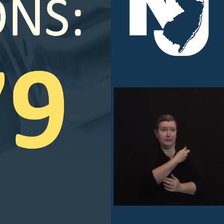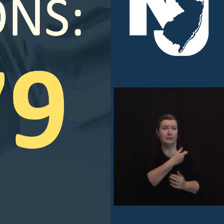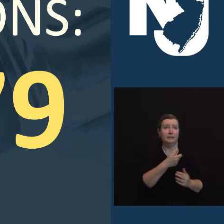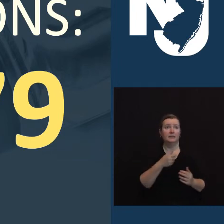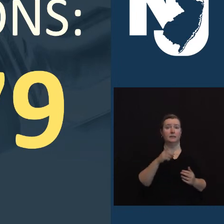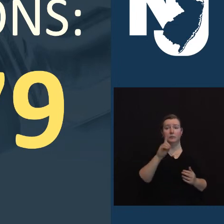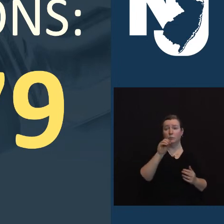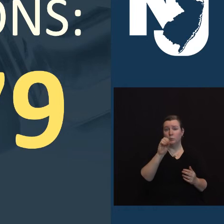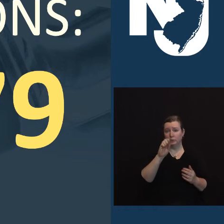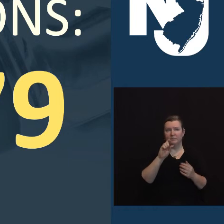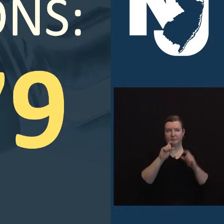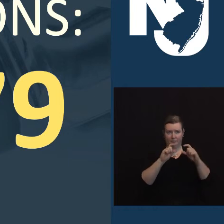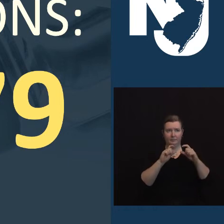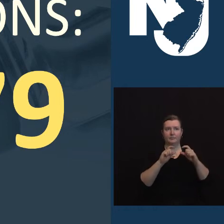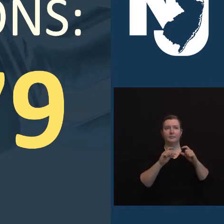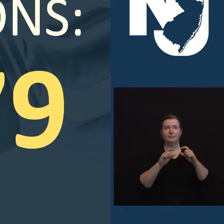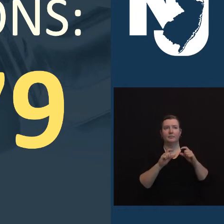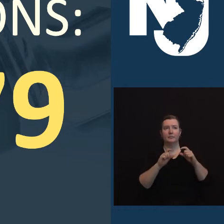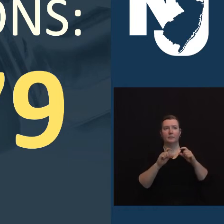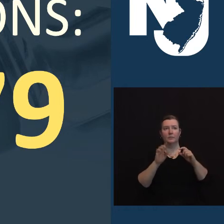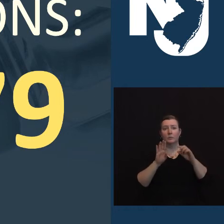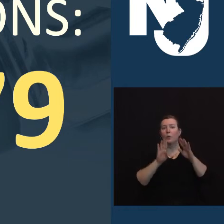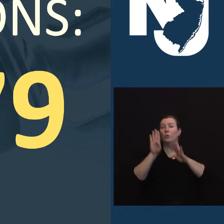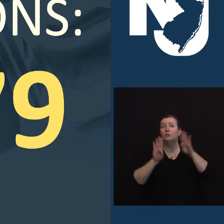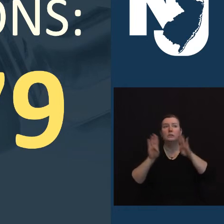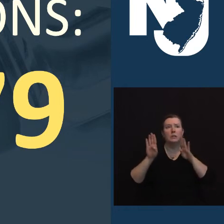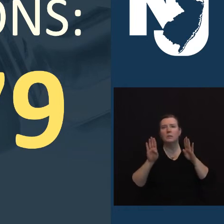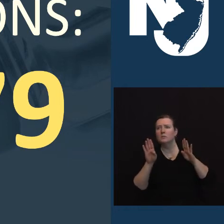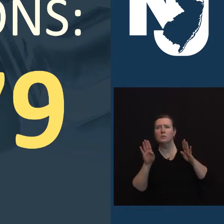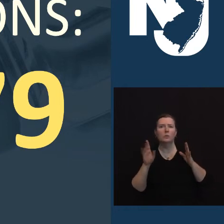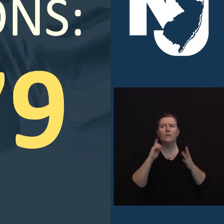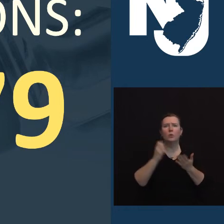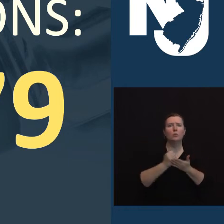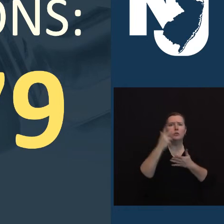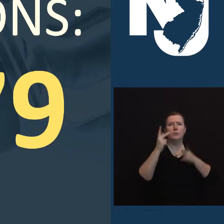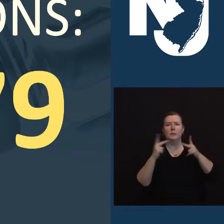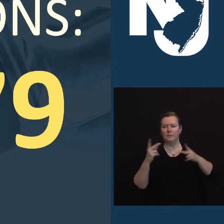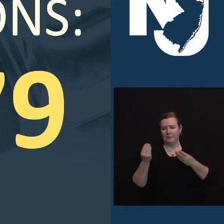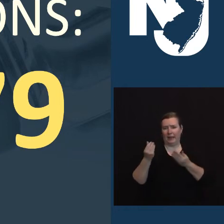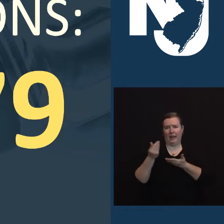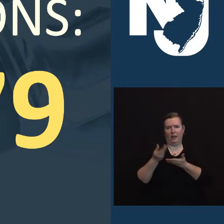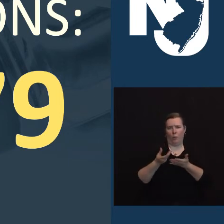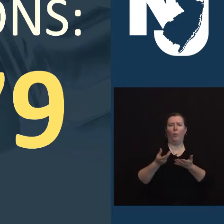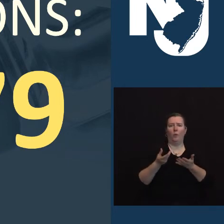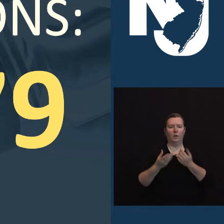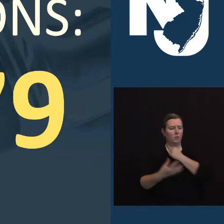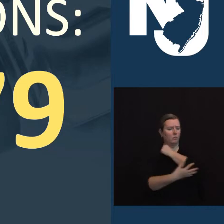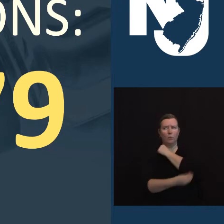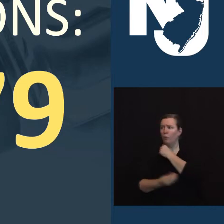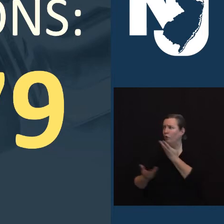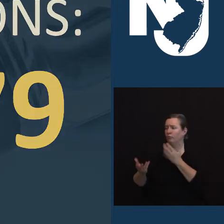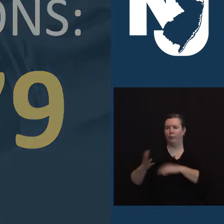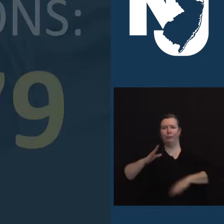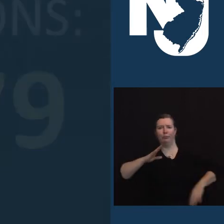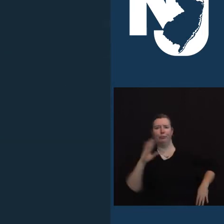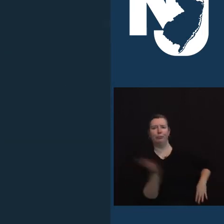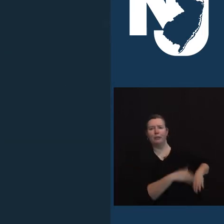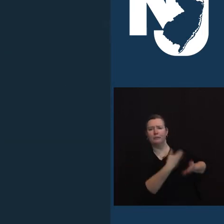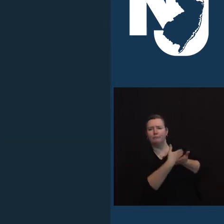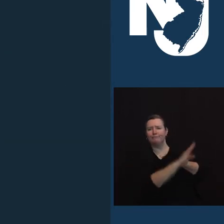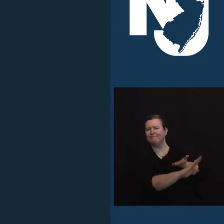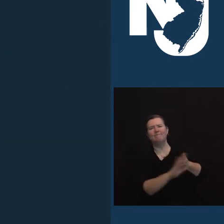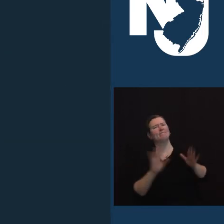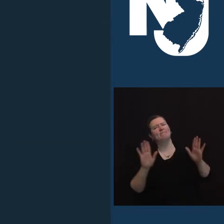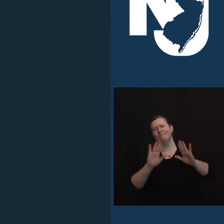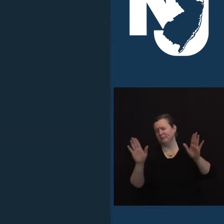wealthy enclaves while under-resourced communities go without, that will not happen under our watch. Our commitment to this, by